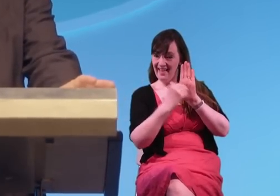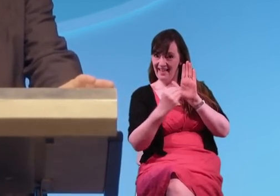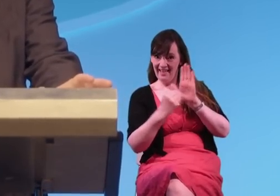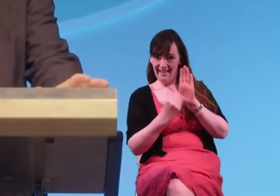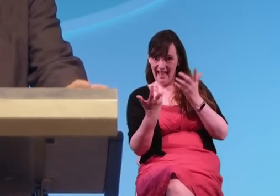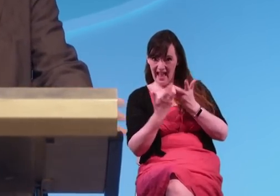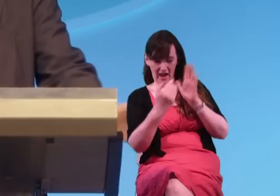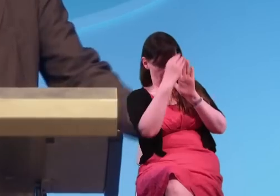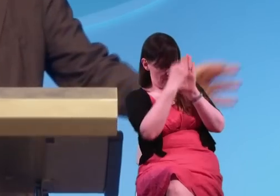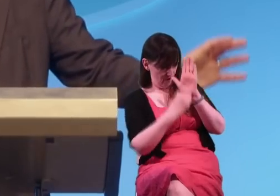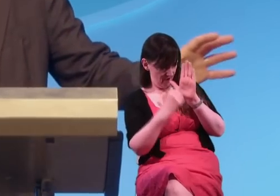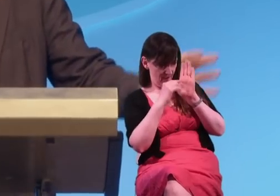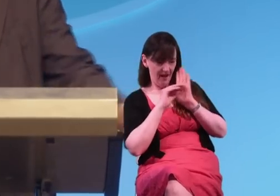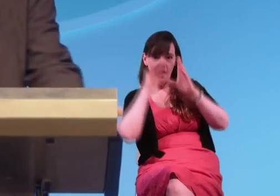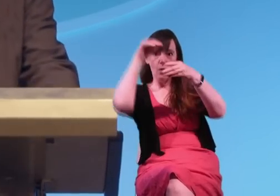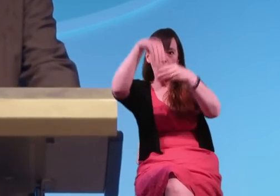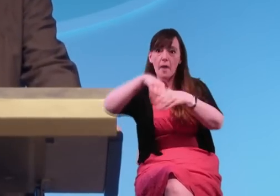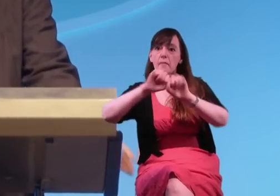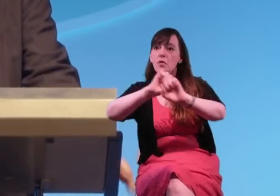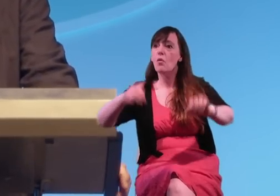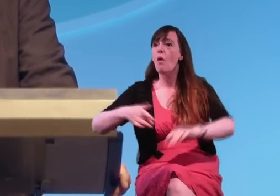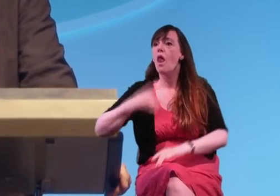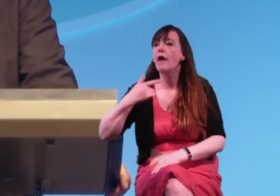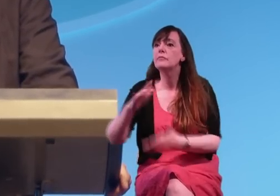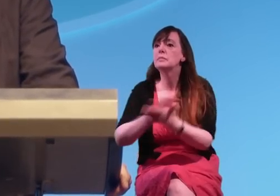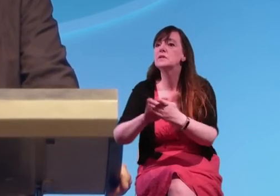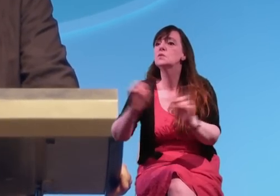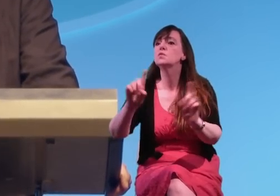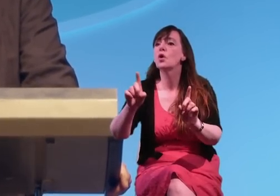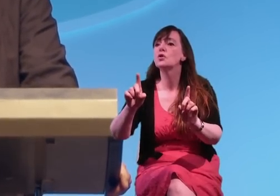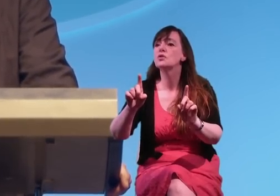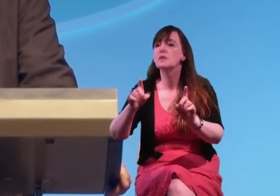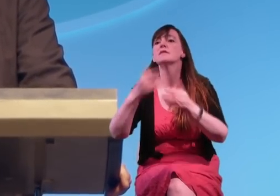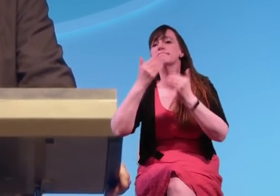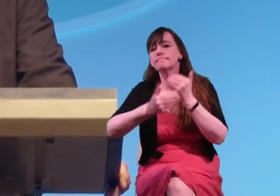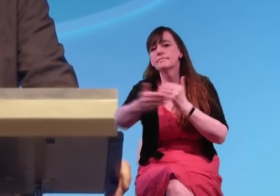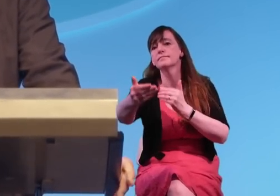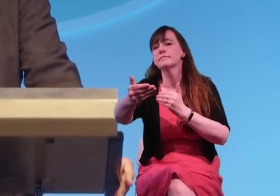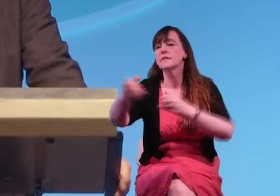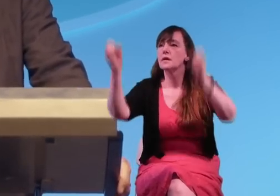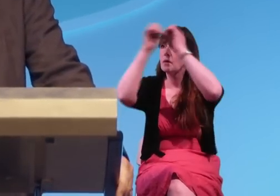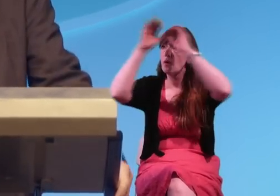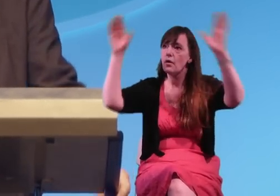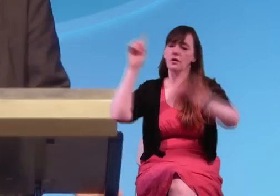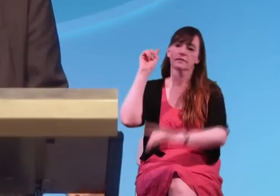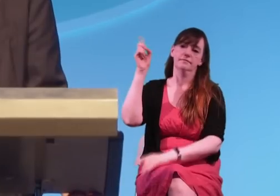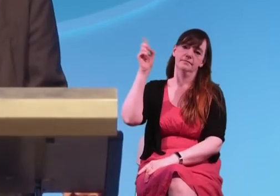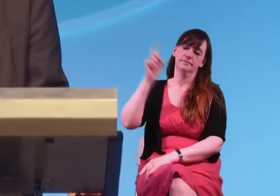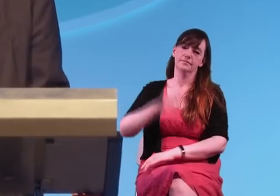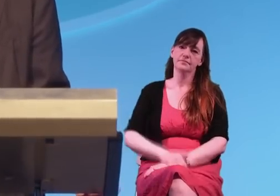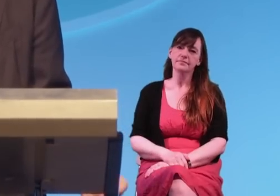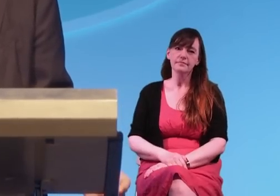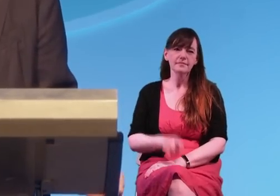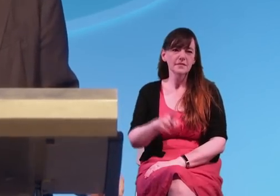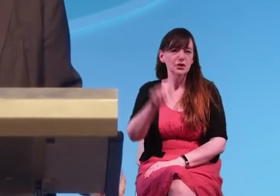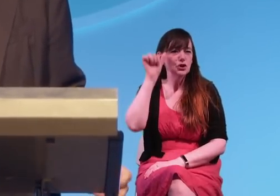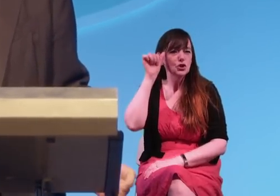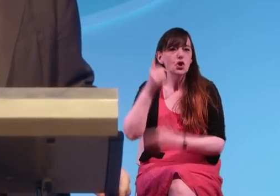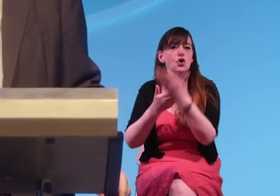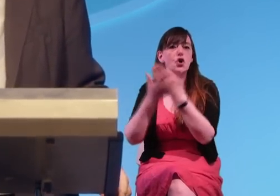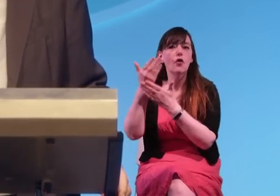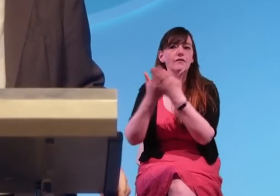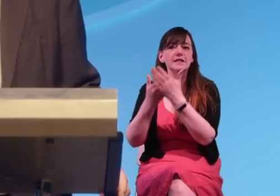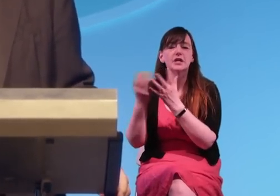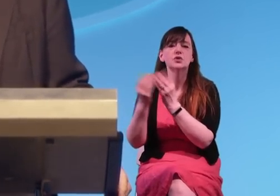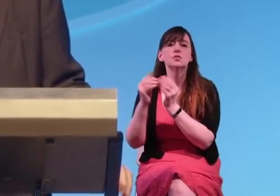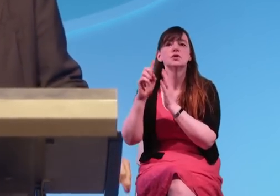hortatory aspect of it, saying, and so this is what it involves. I don't know if you have heard of the conversation with the late